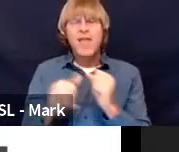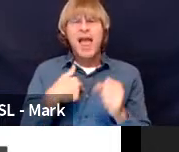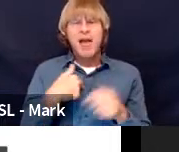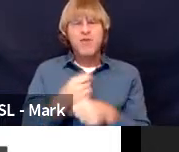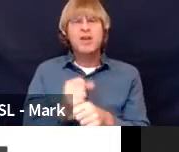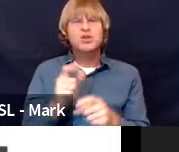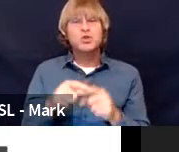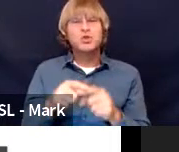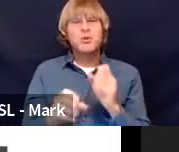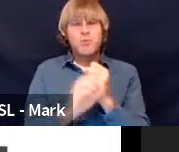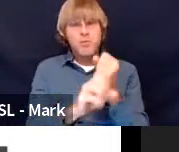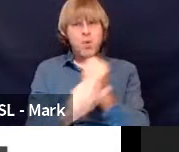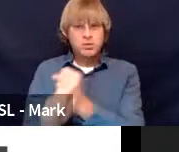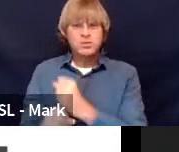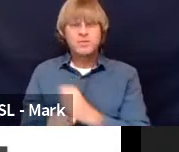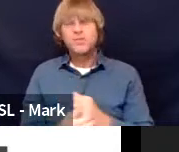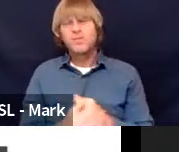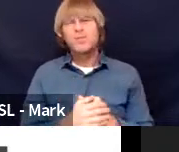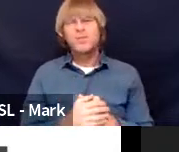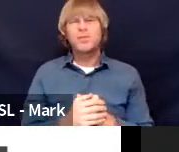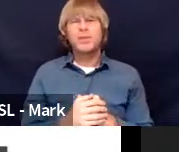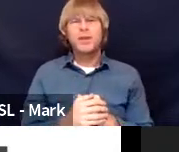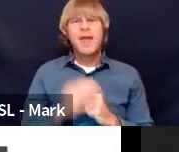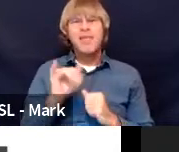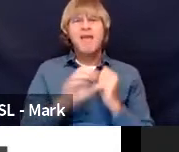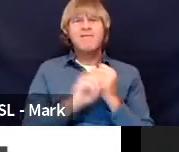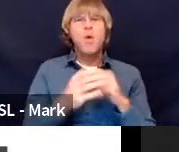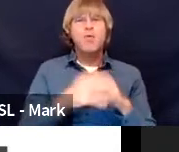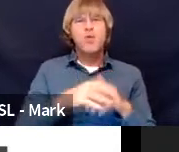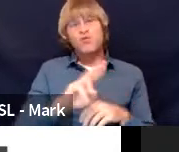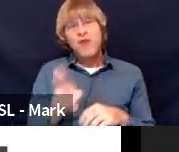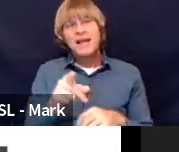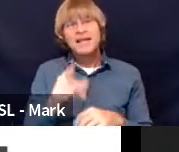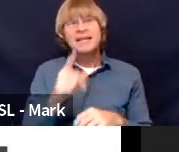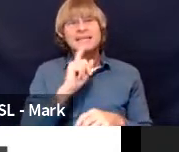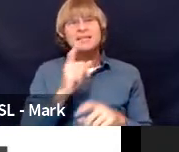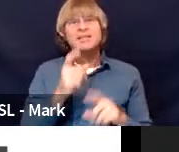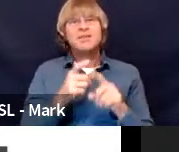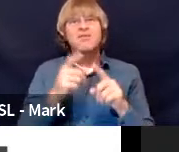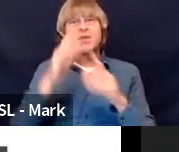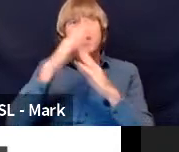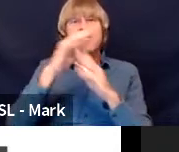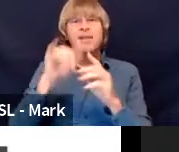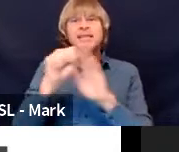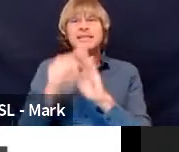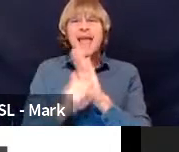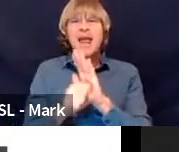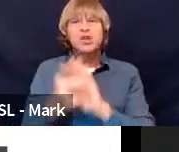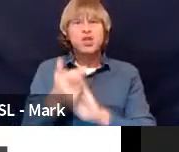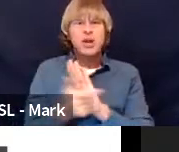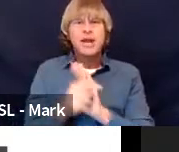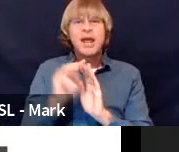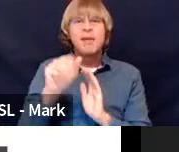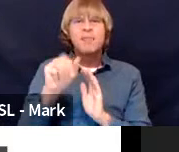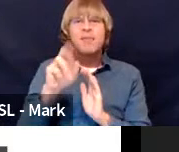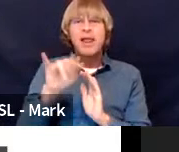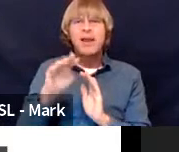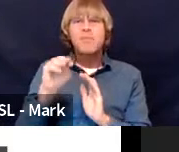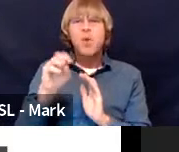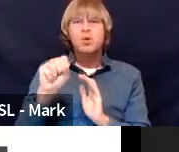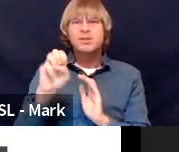created to promote that. And the flyer on the right is to promote a talk with state's attorney, Marilyn Mosby,